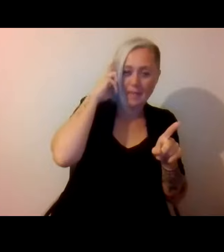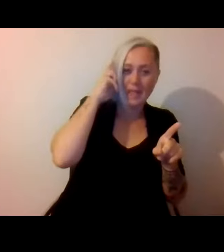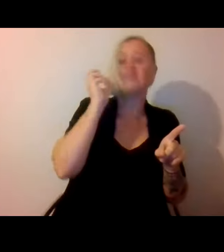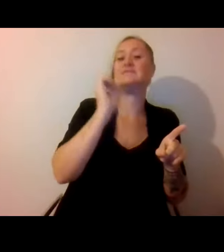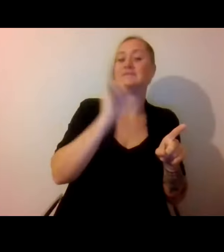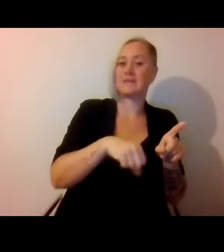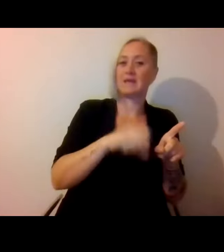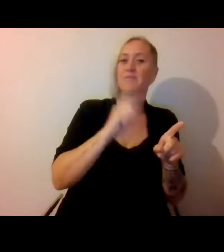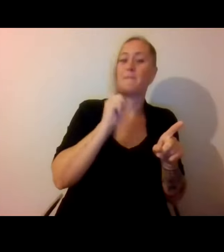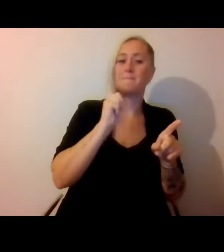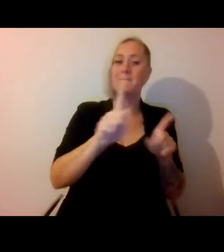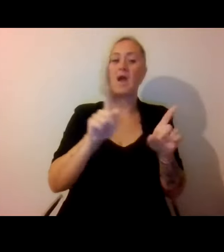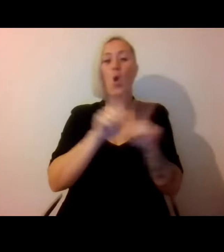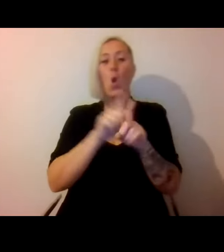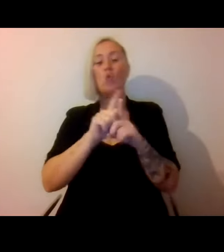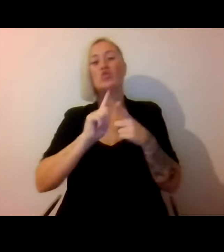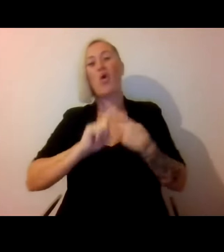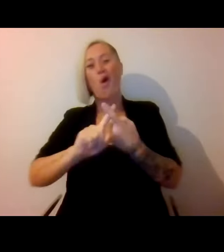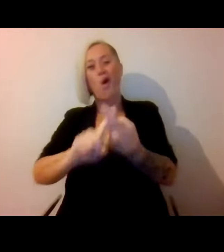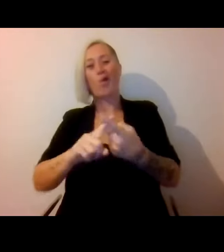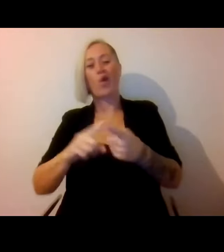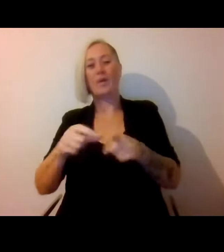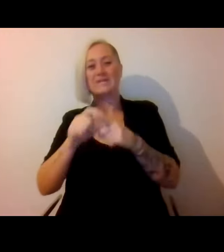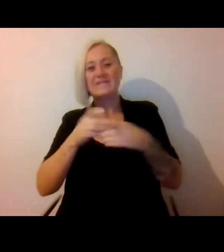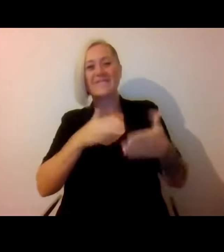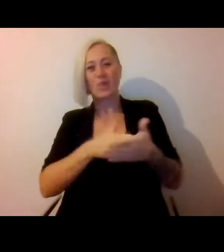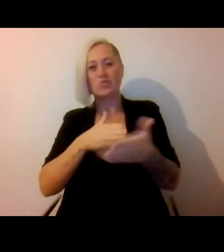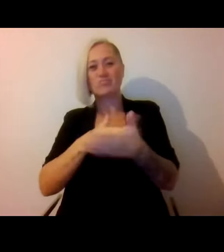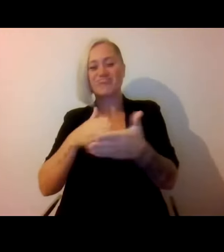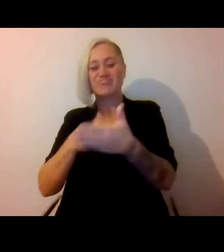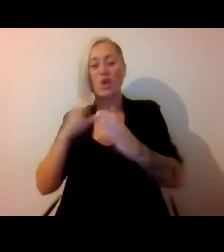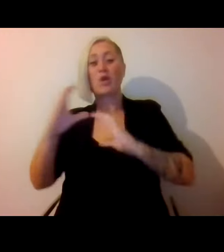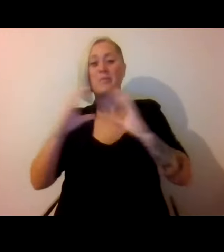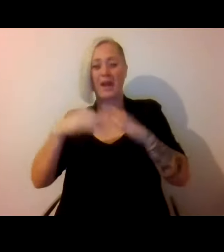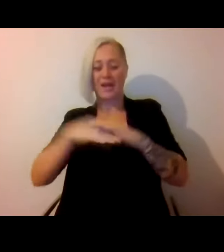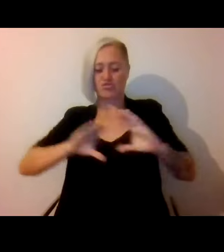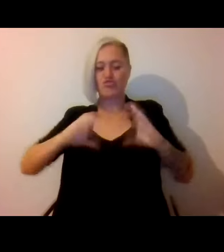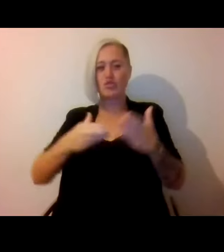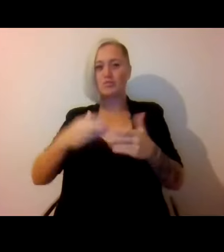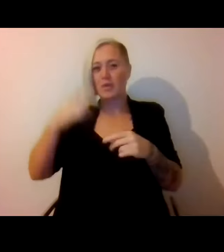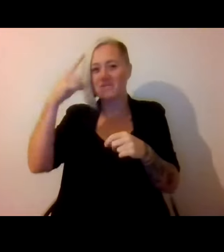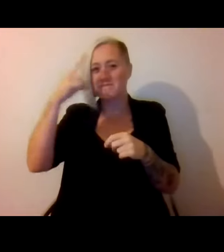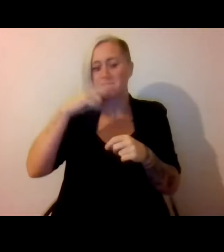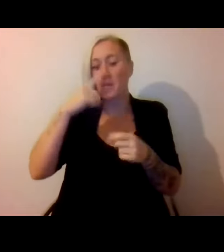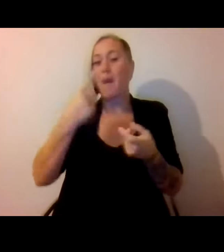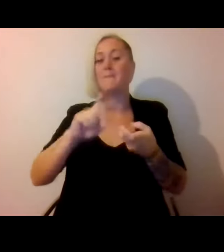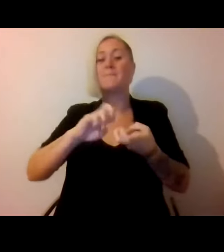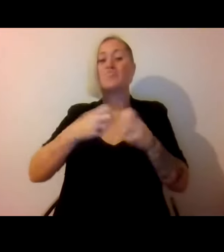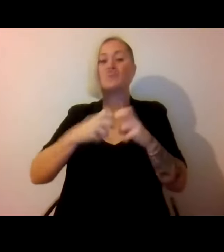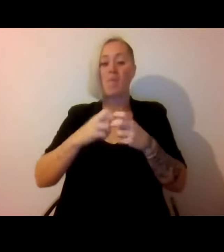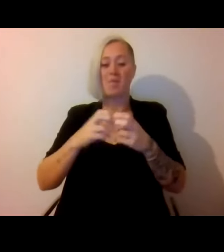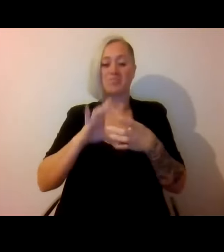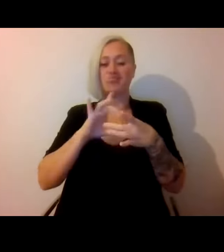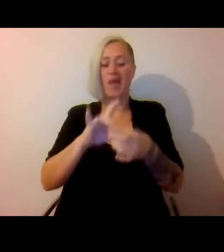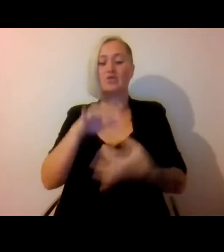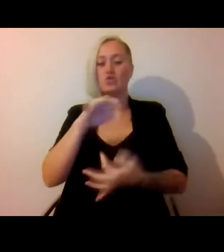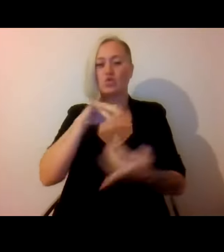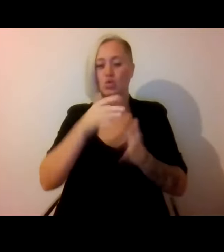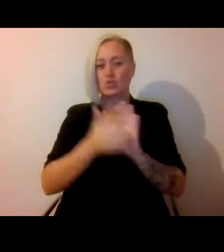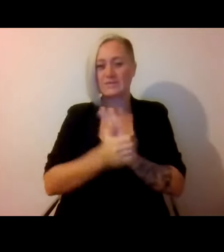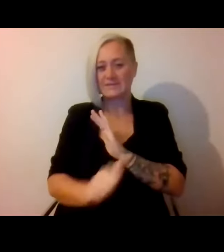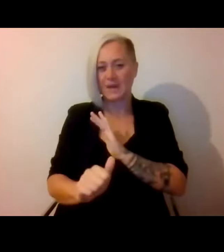also ongoing difficulties communicating in groups of people and problems relating to social skills. Some